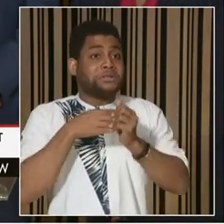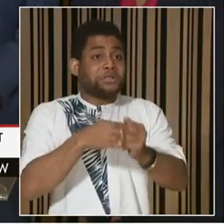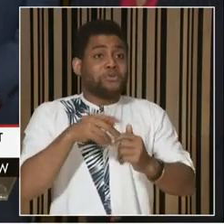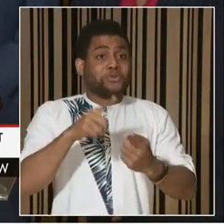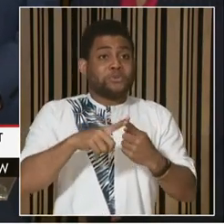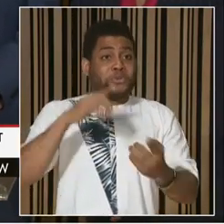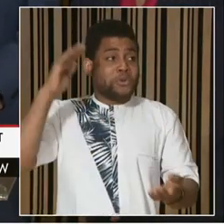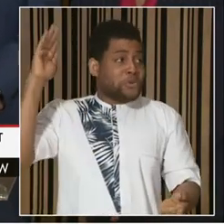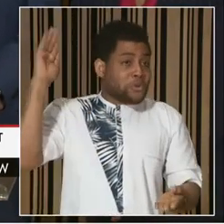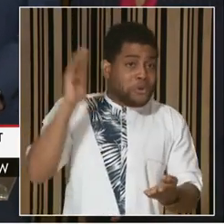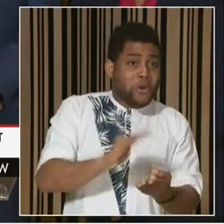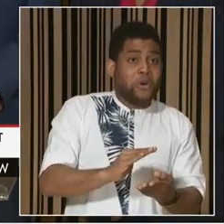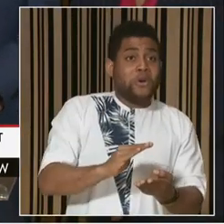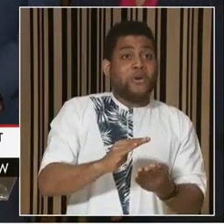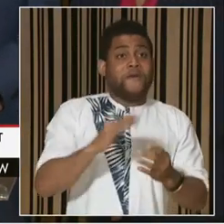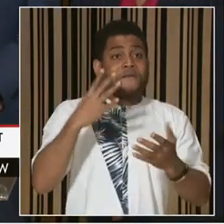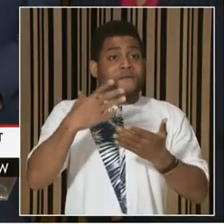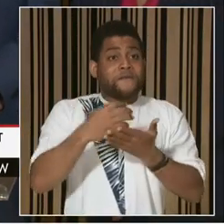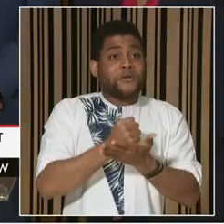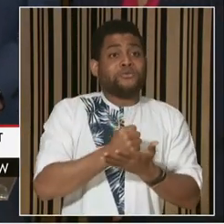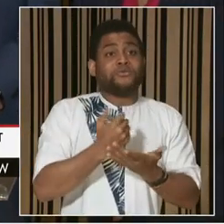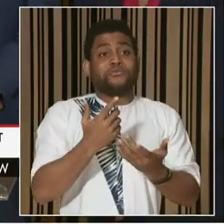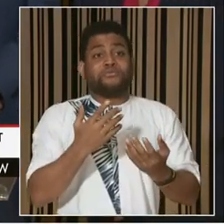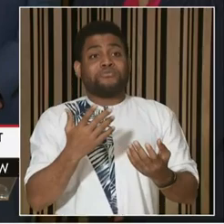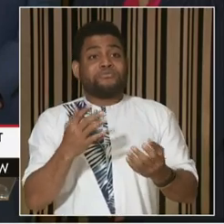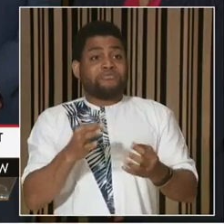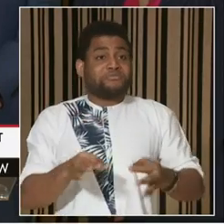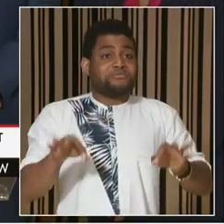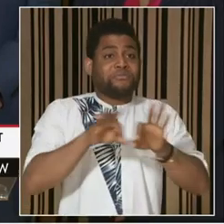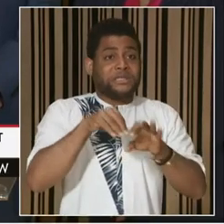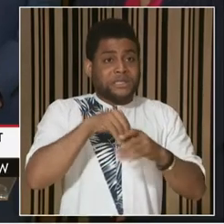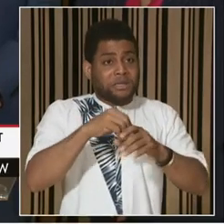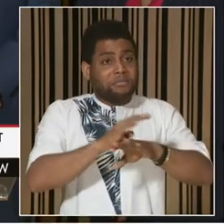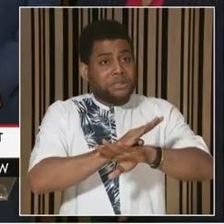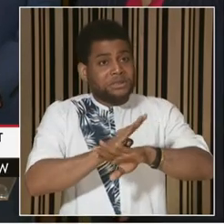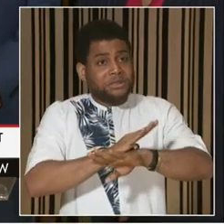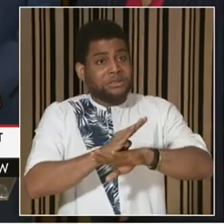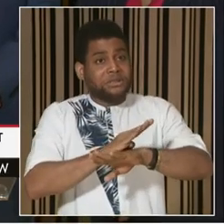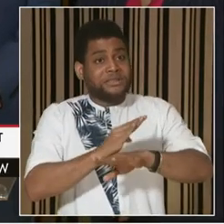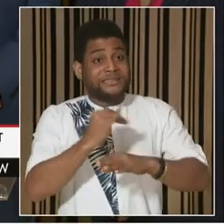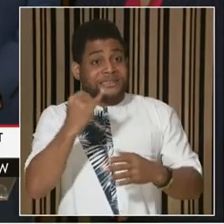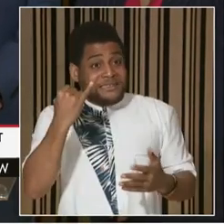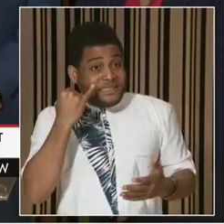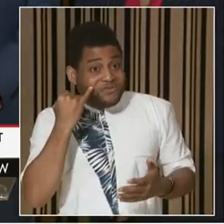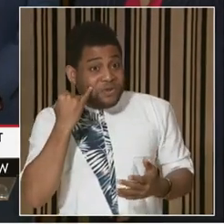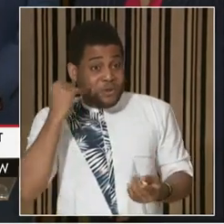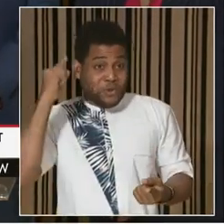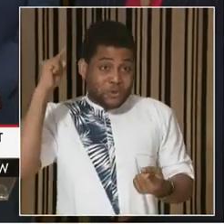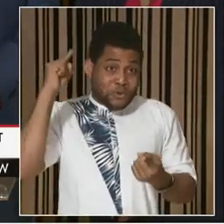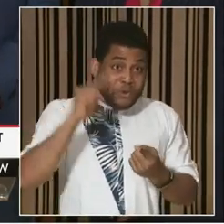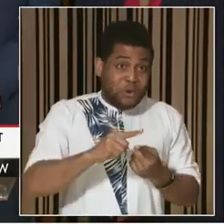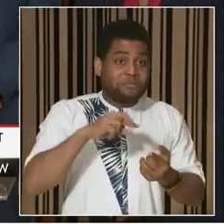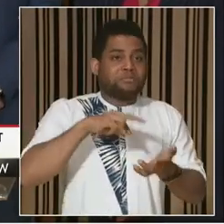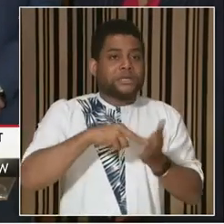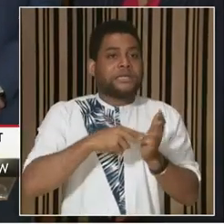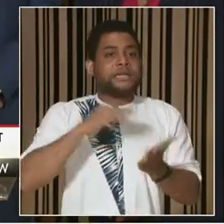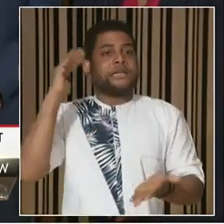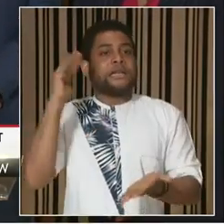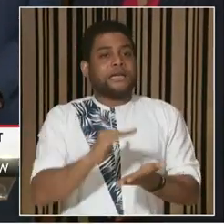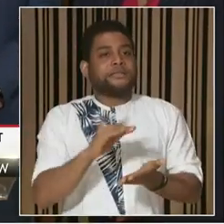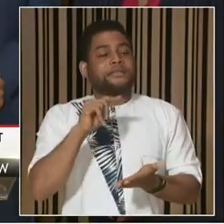Lower values in our commercial properties means less taxes. Less taxes mean we don't have the ability to make